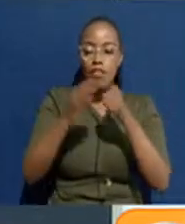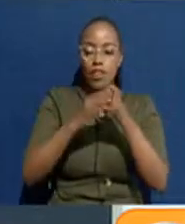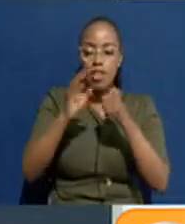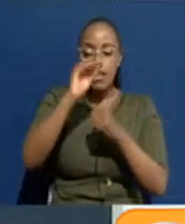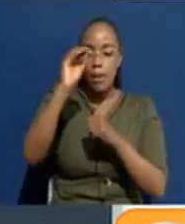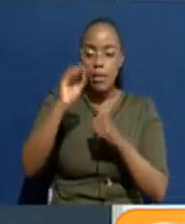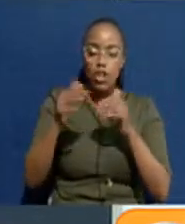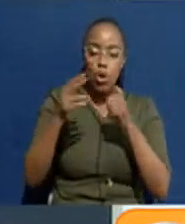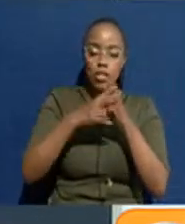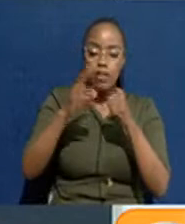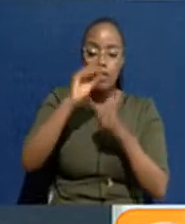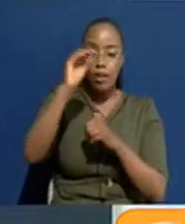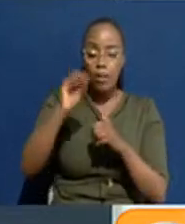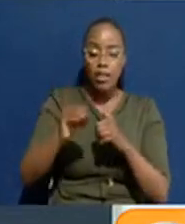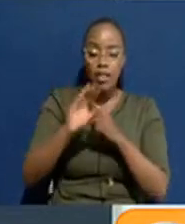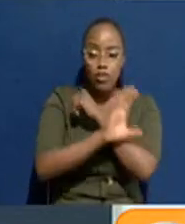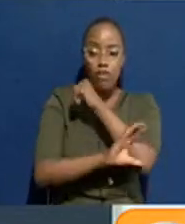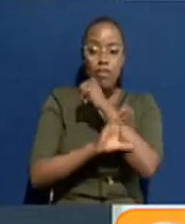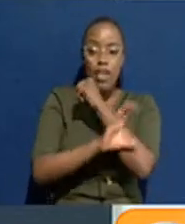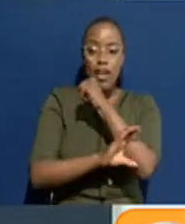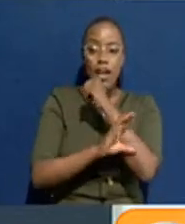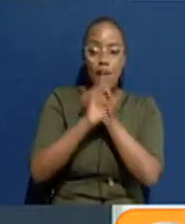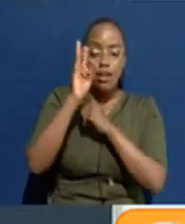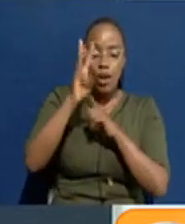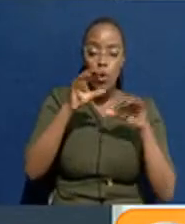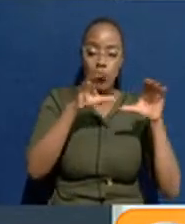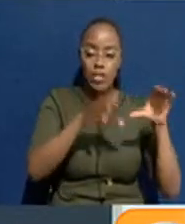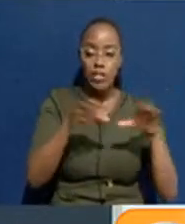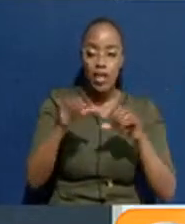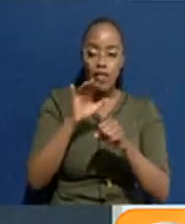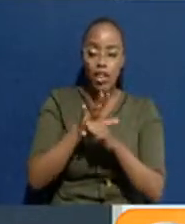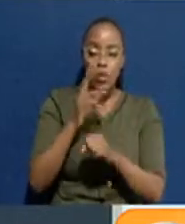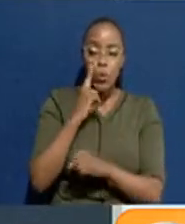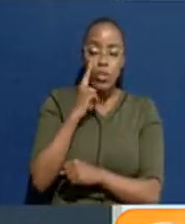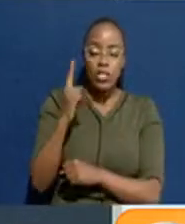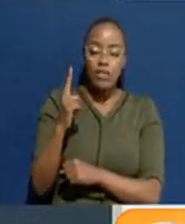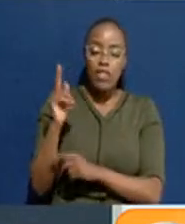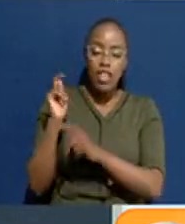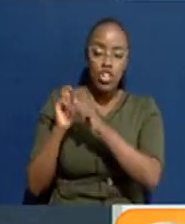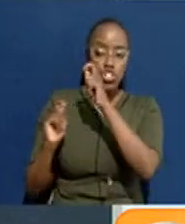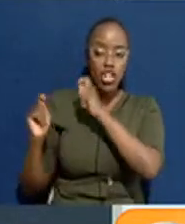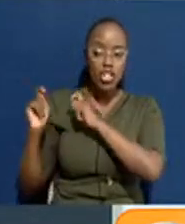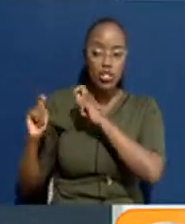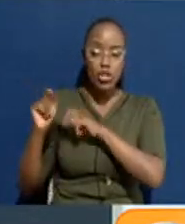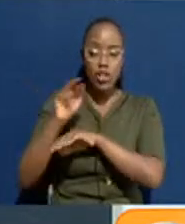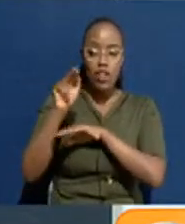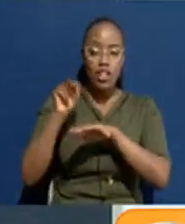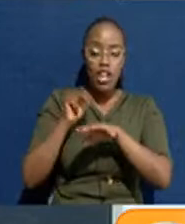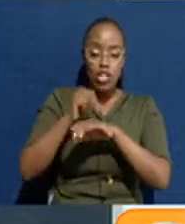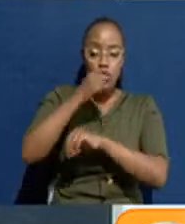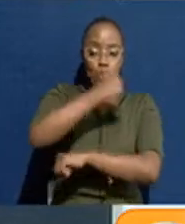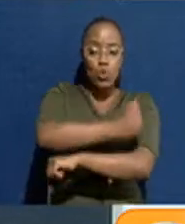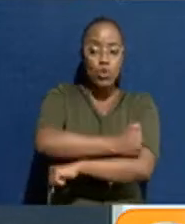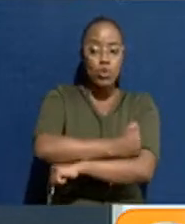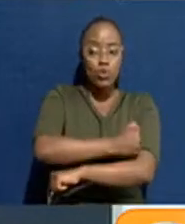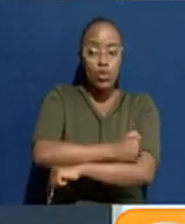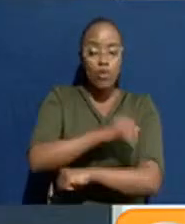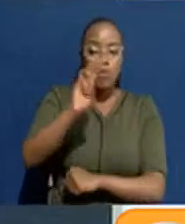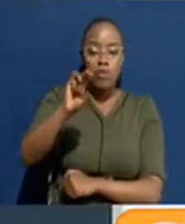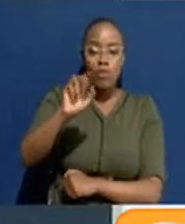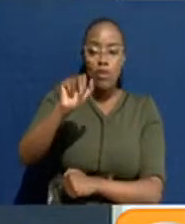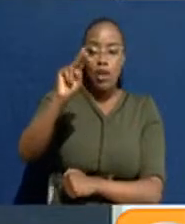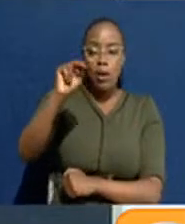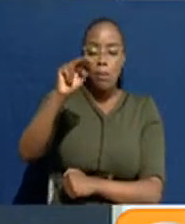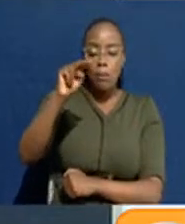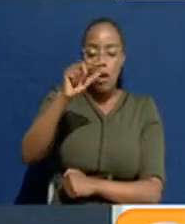90% or 70% of this country is going to suffer. Look at the traditional national schools. Mangu is